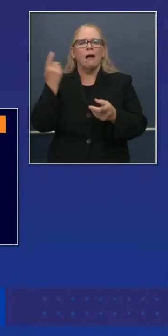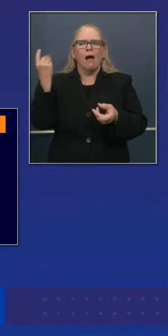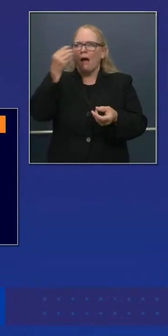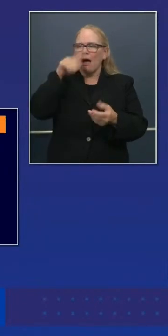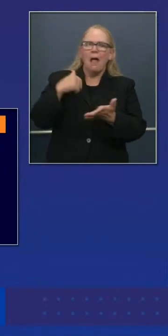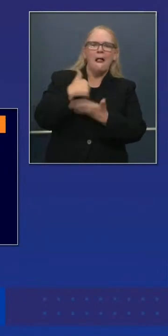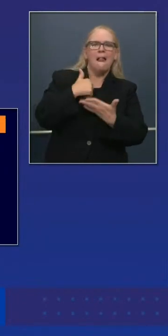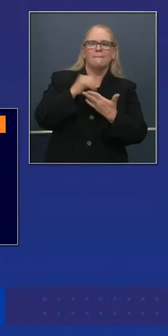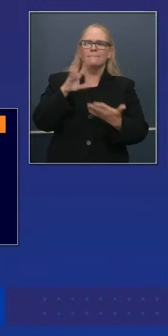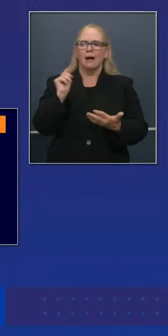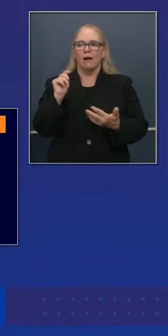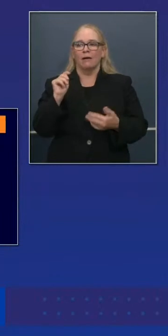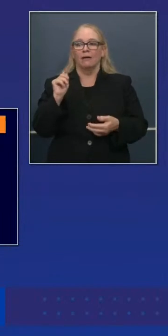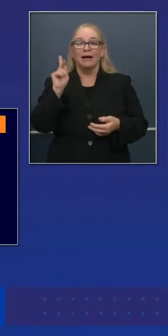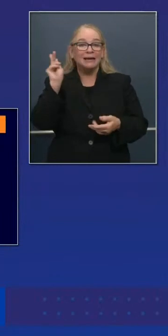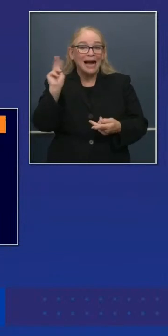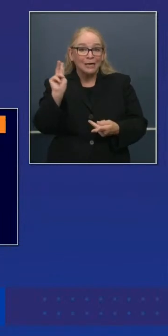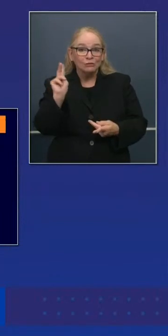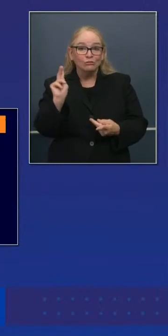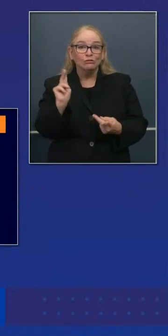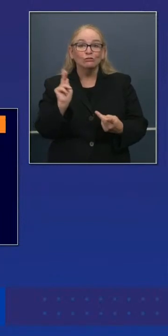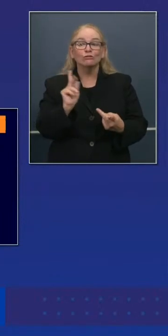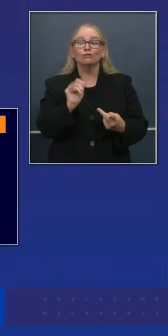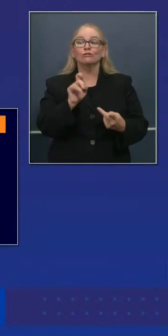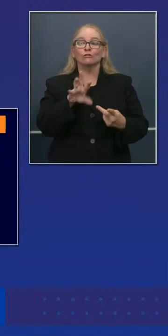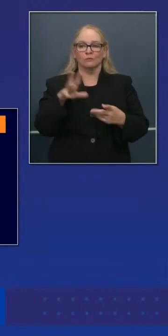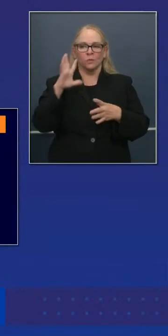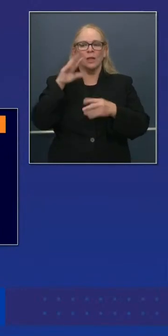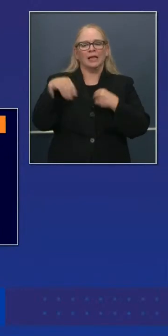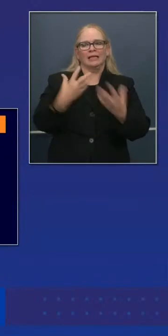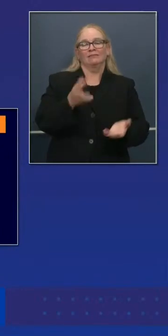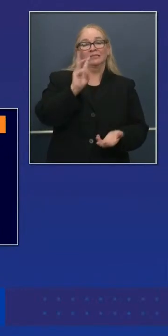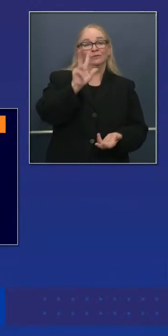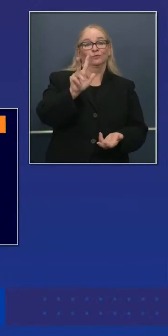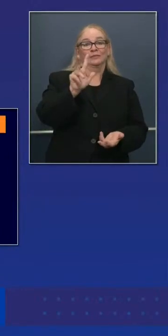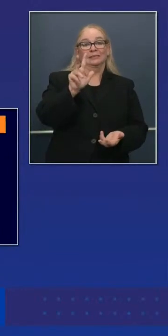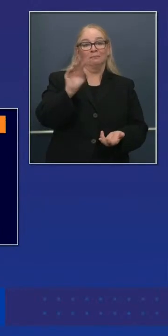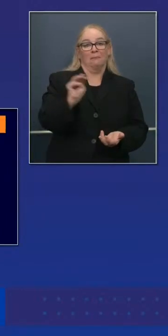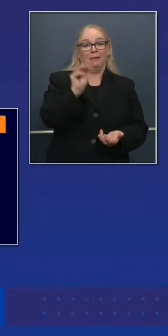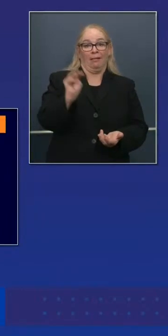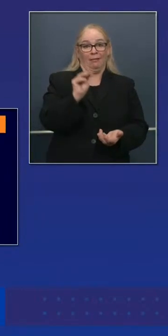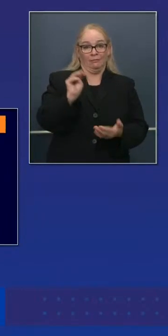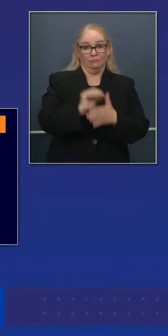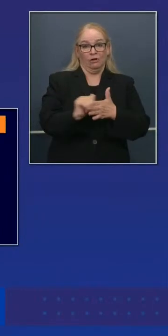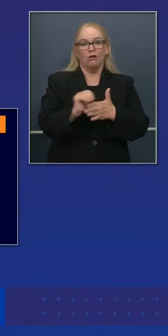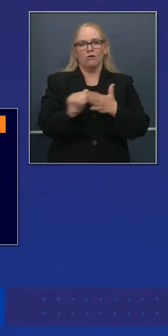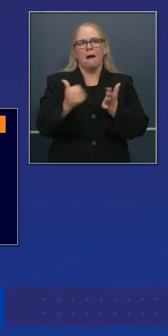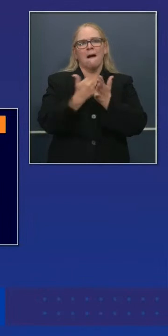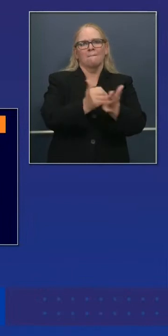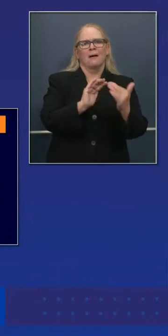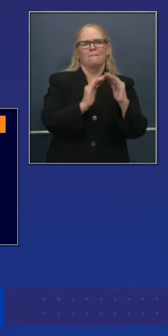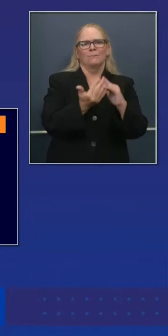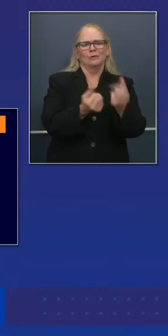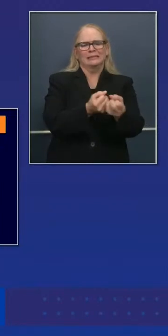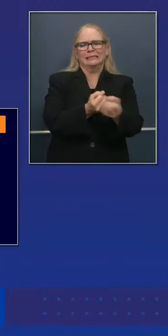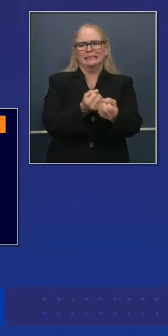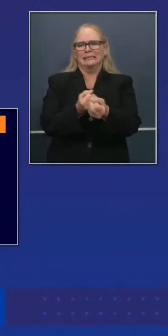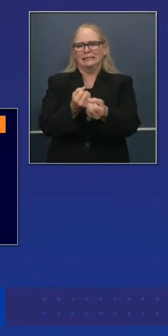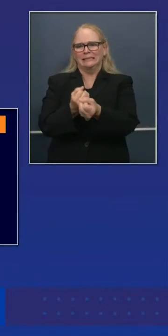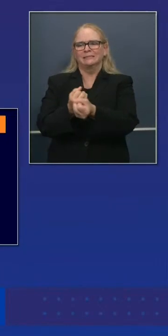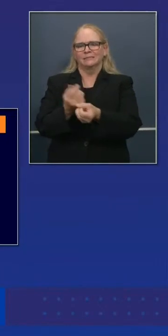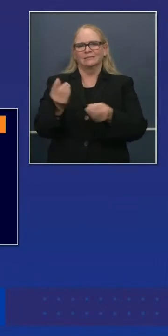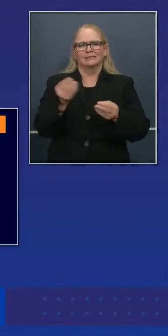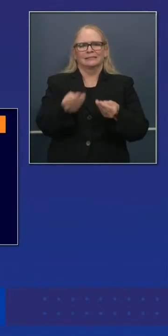is providing some $63 million in new grant funding to provide community-based supports to partner with the